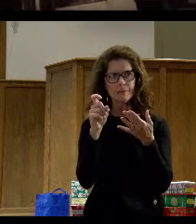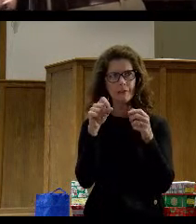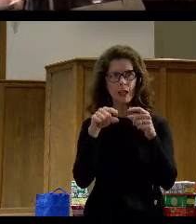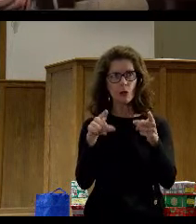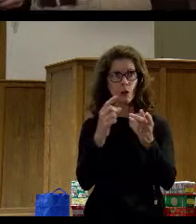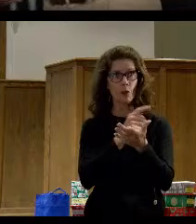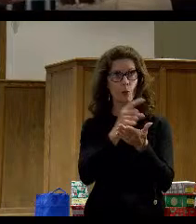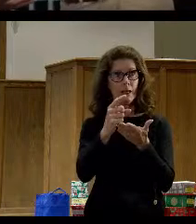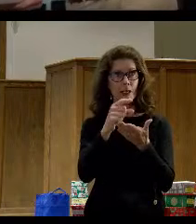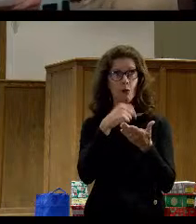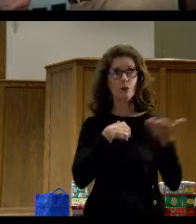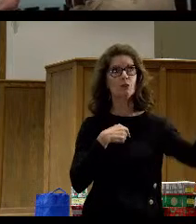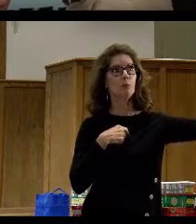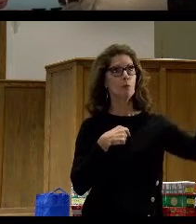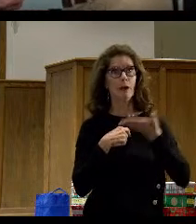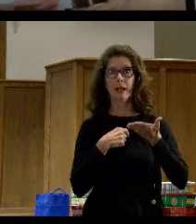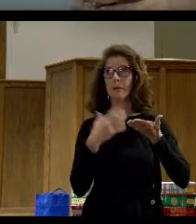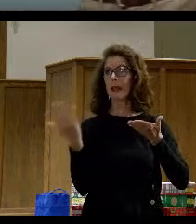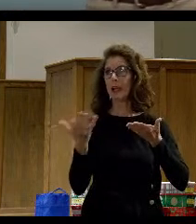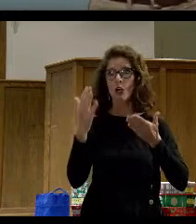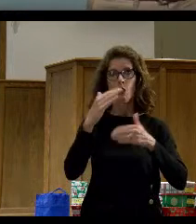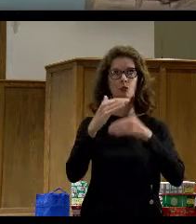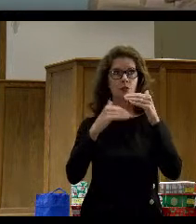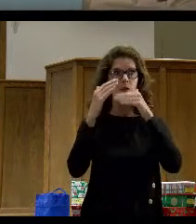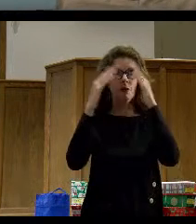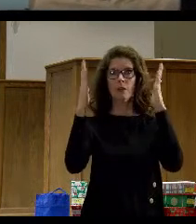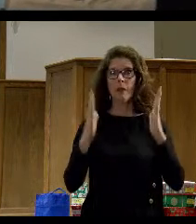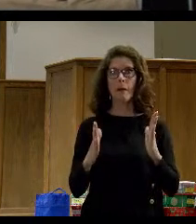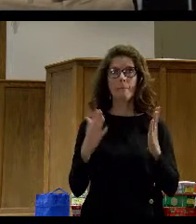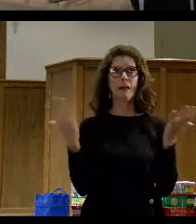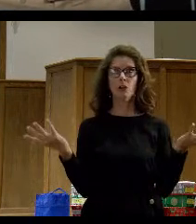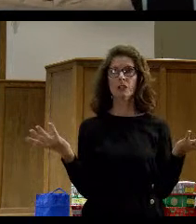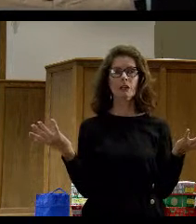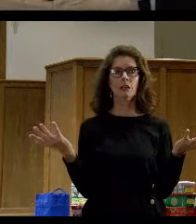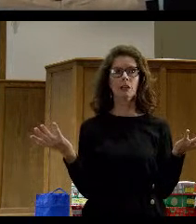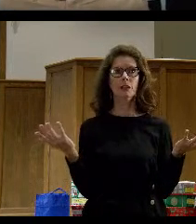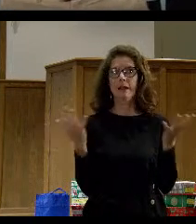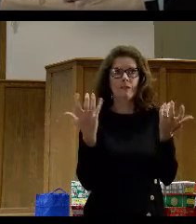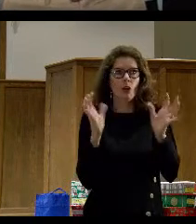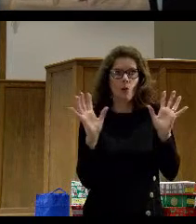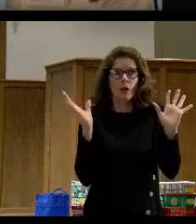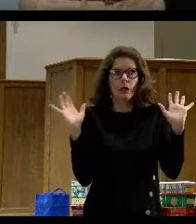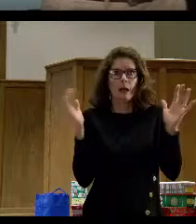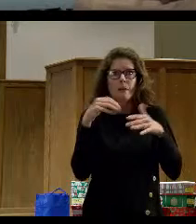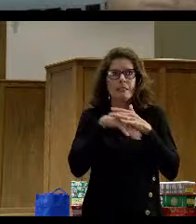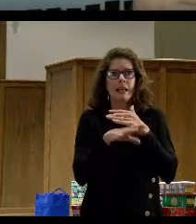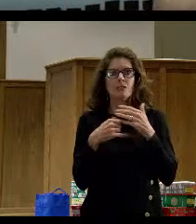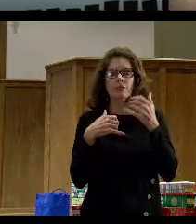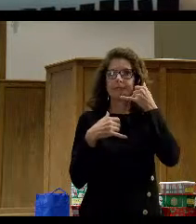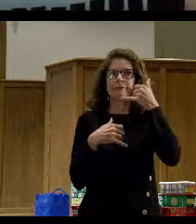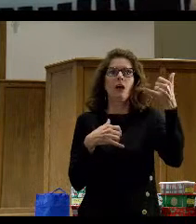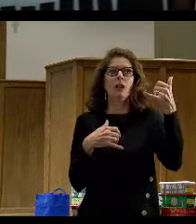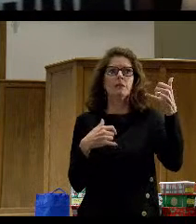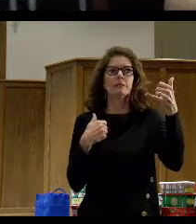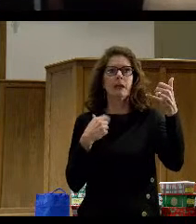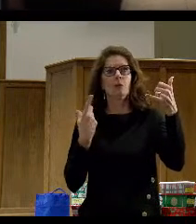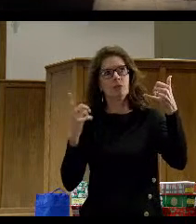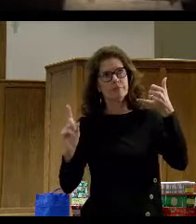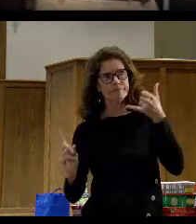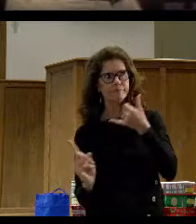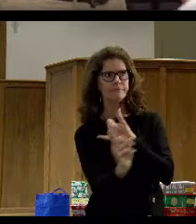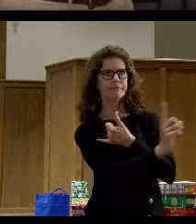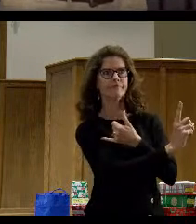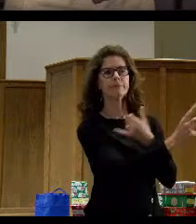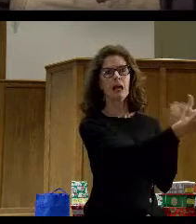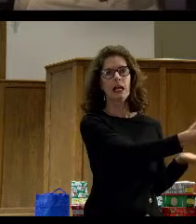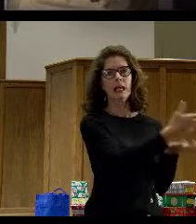your groceries to the church building. And so you can either bring them inside, or if you don't want to come inside, call us. And we'll come out and get them for